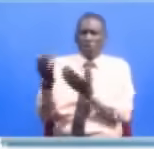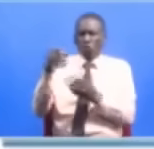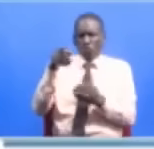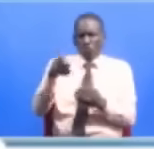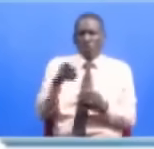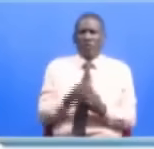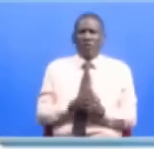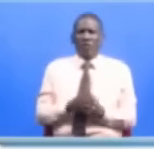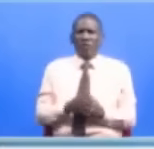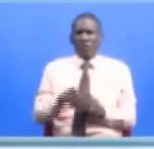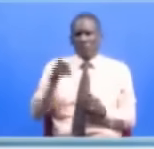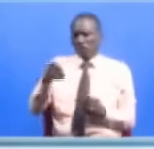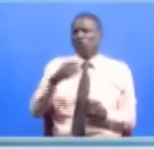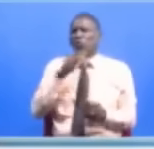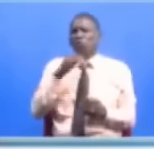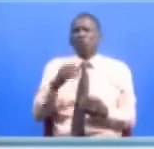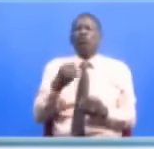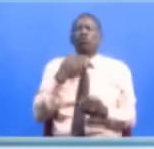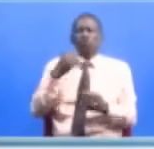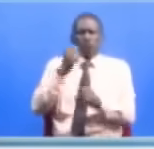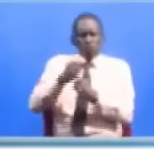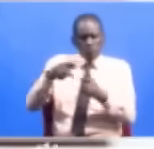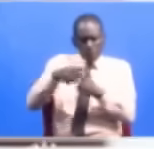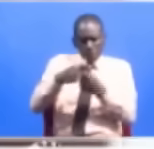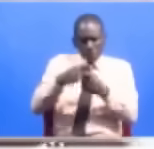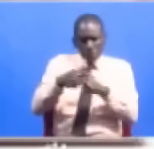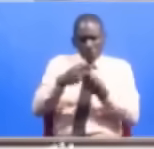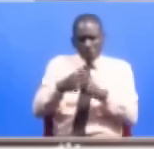reactor. Mwendwa hopes to pursue mechanical